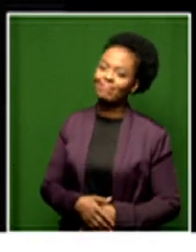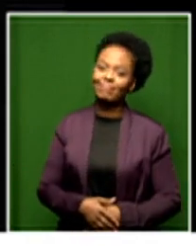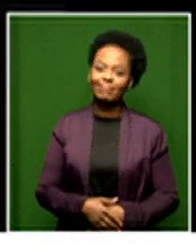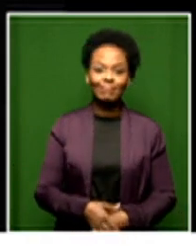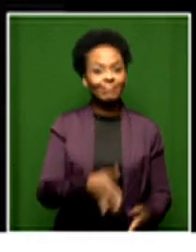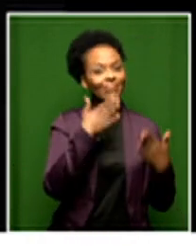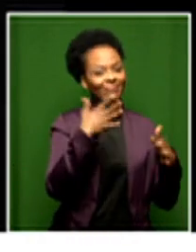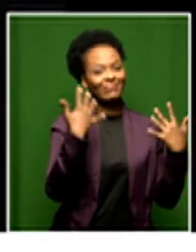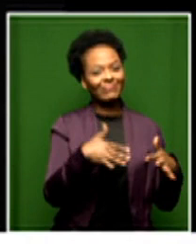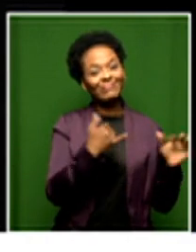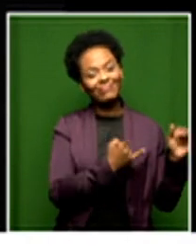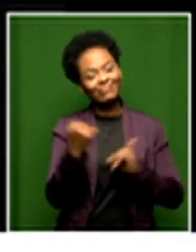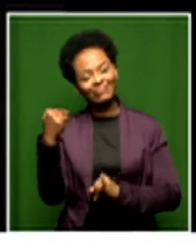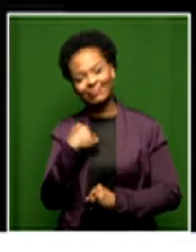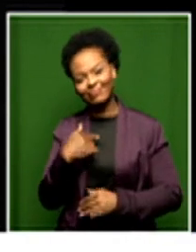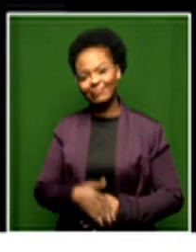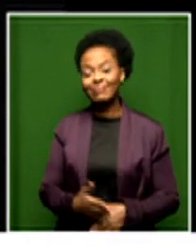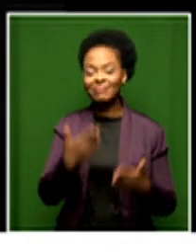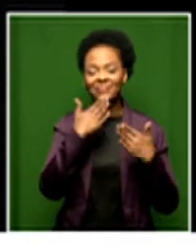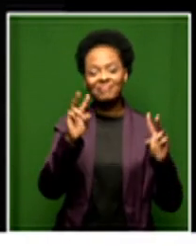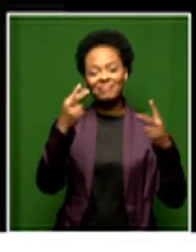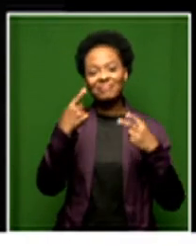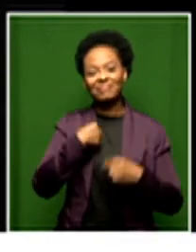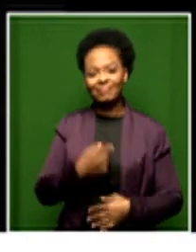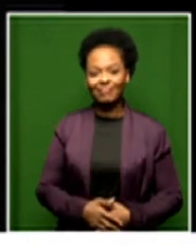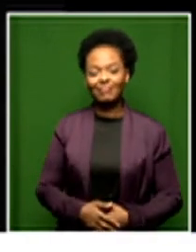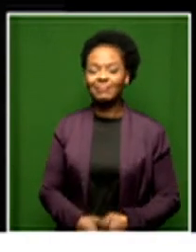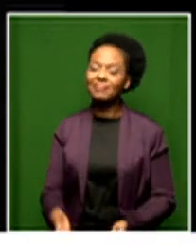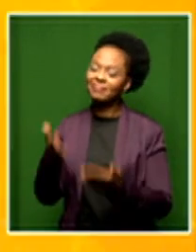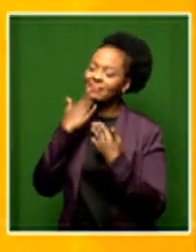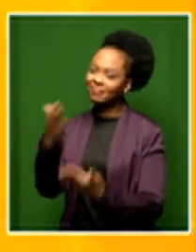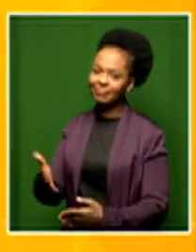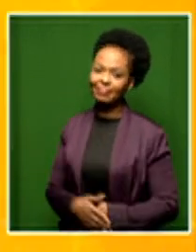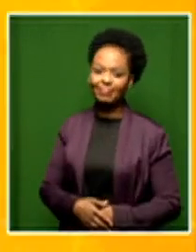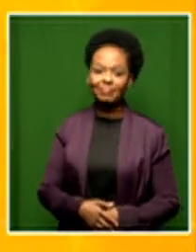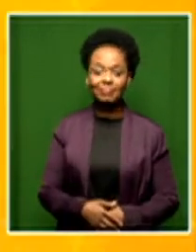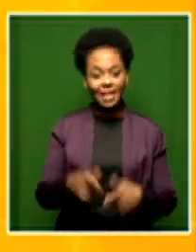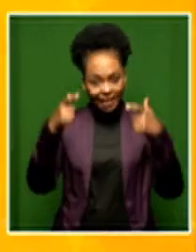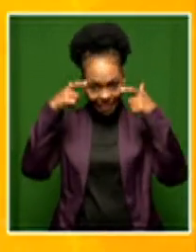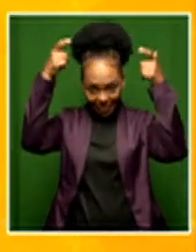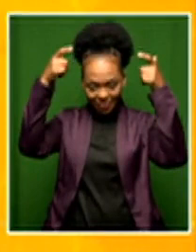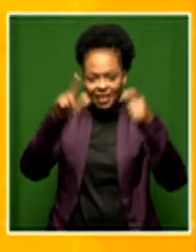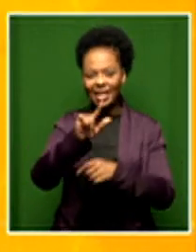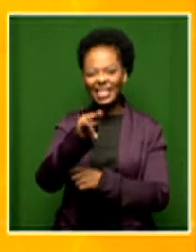Thank you so much. Thank you for having me. Thank you even to the viewers. Thank you so much. All right. Thank you. Thank you. That was Chef